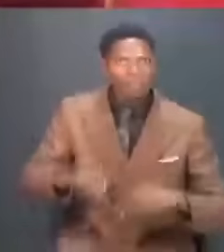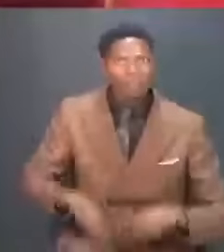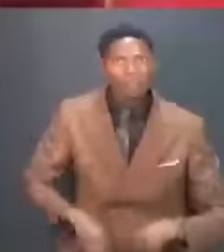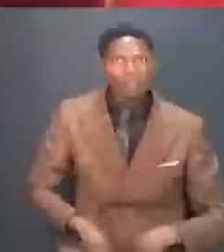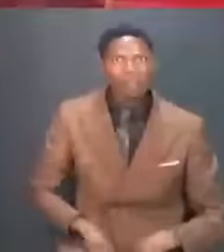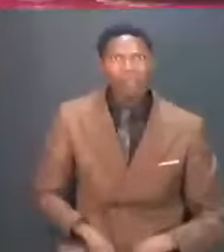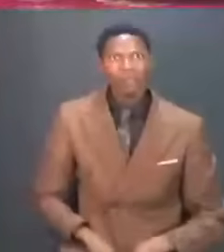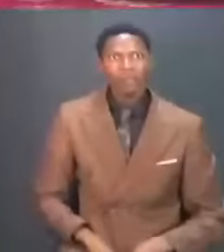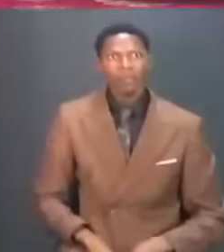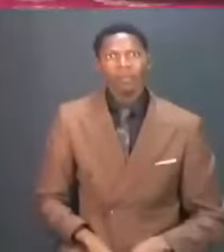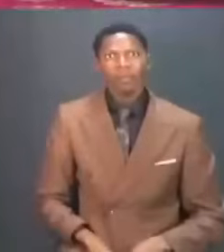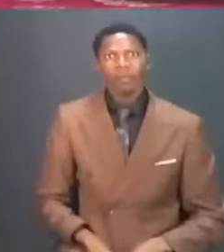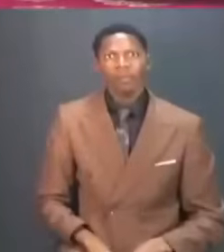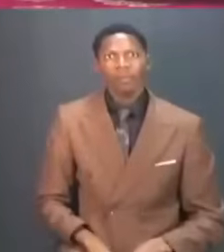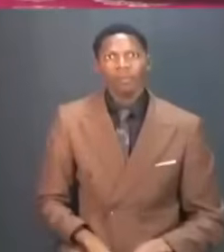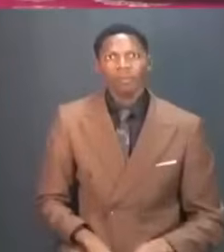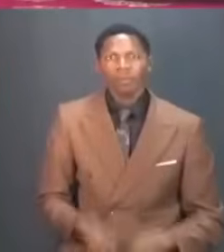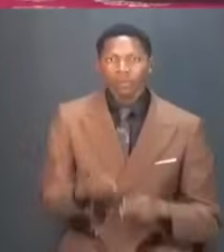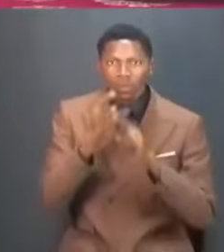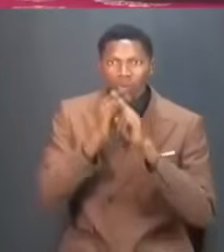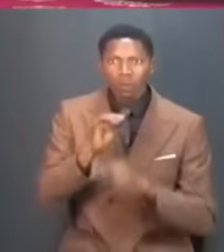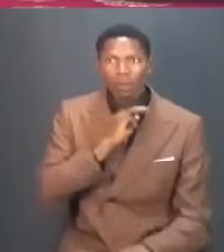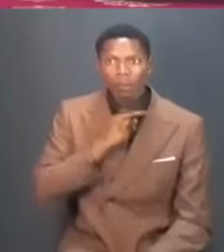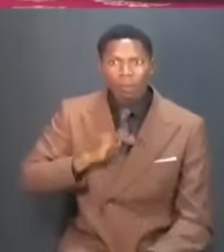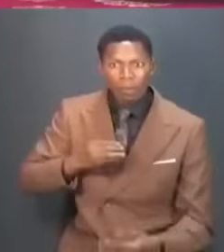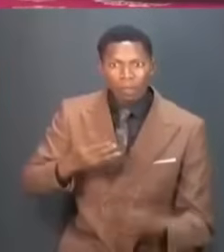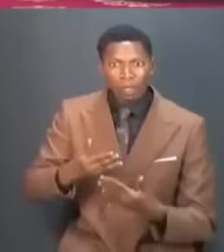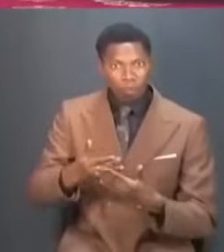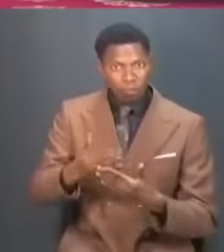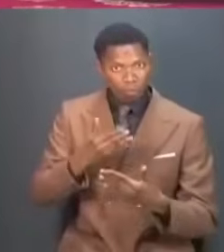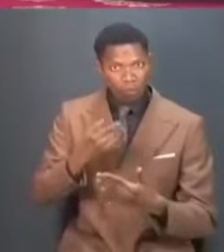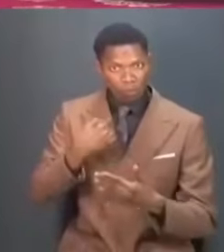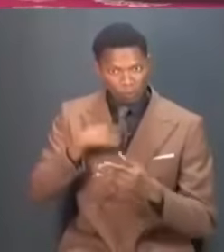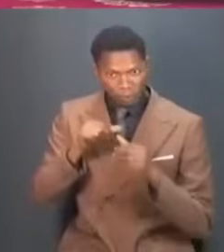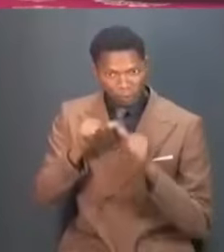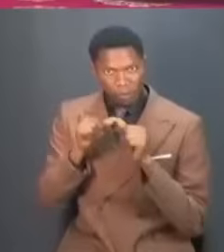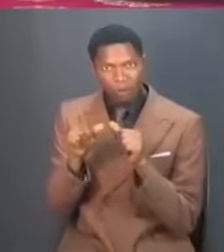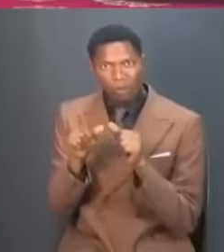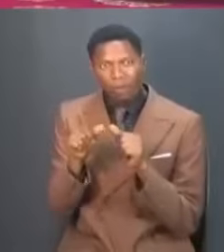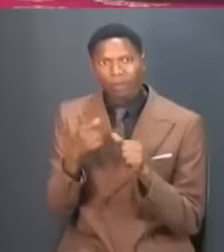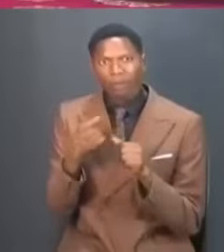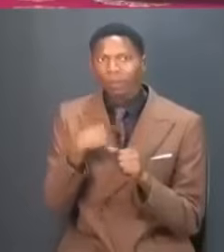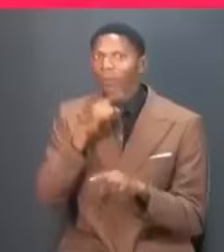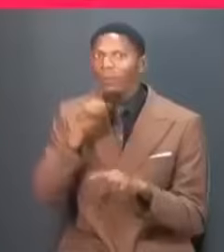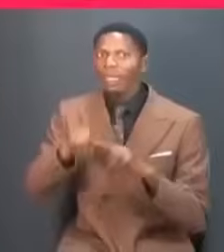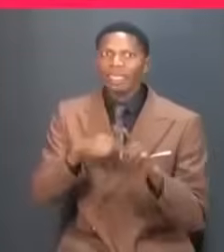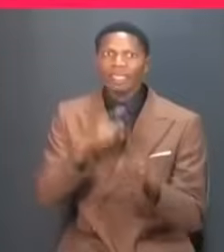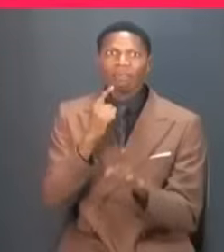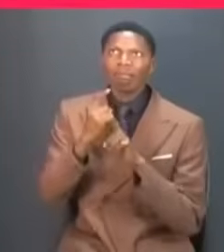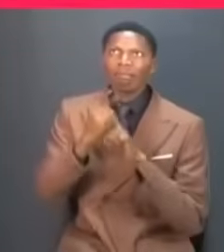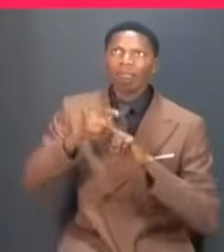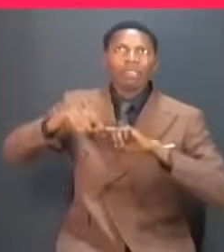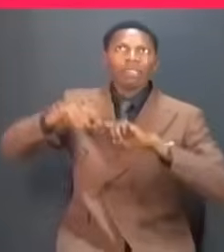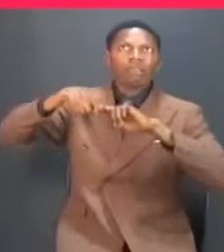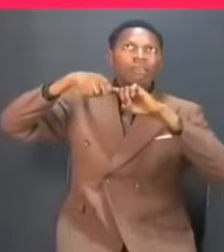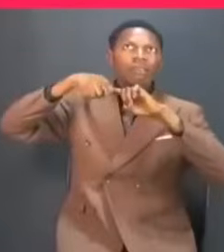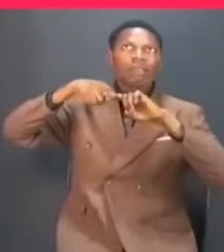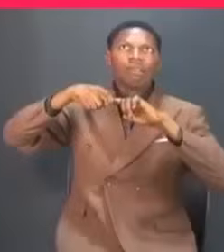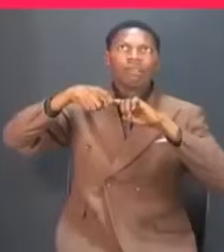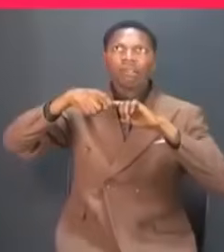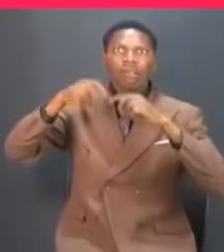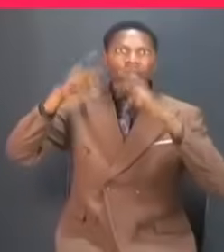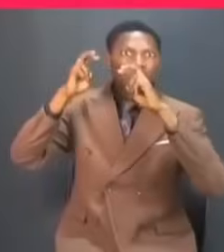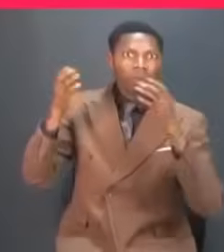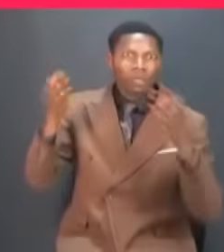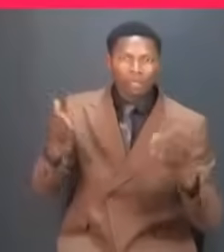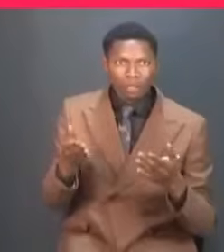Yes, honourable member, before we proceed, please, we can't leave this issue to be hanging. Did you actually